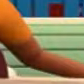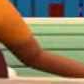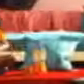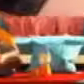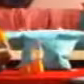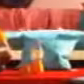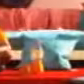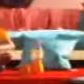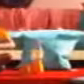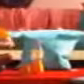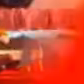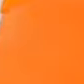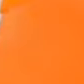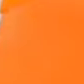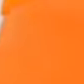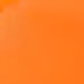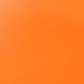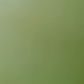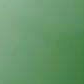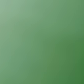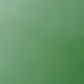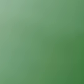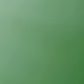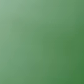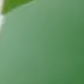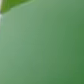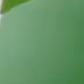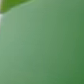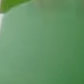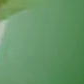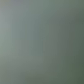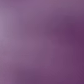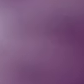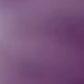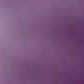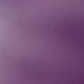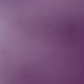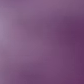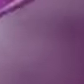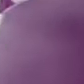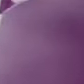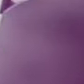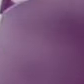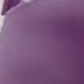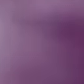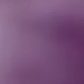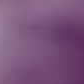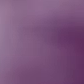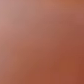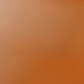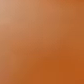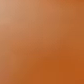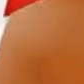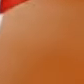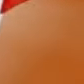Fun time. Fun time in a variety of flavors like orange, the mouth-watering melon. Sip on the tasty mixed berries and